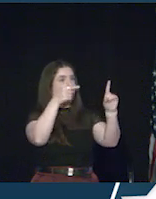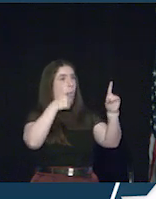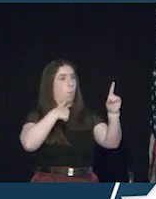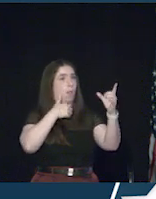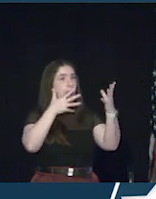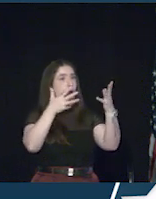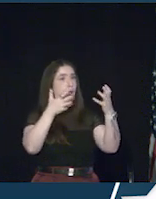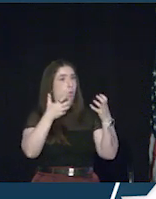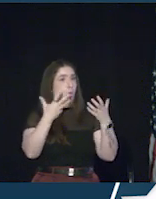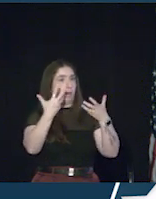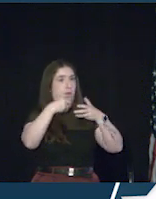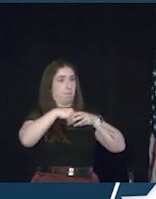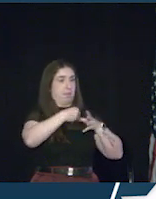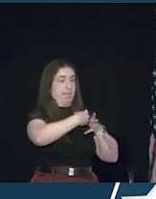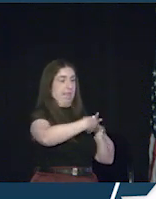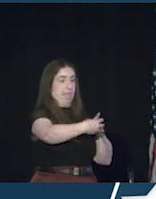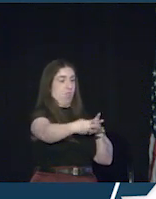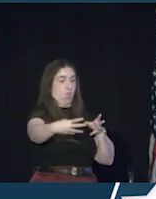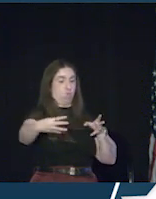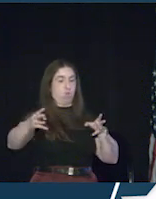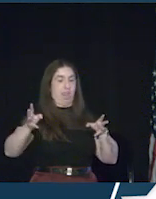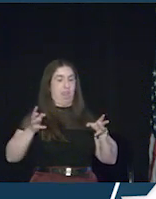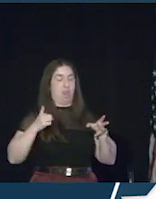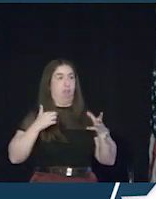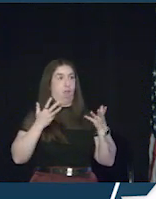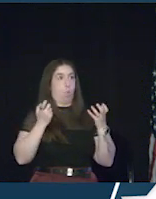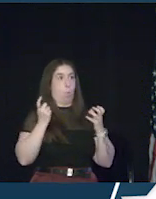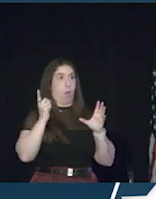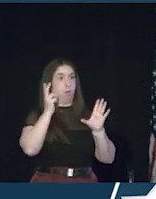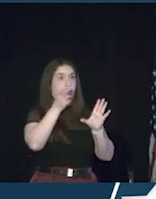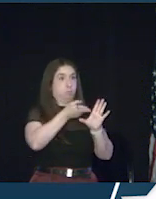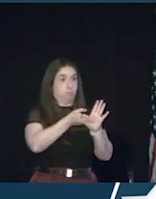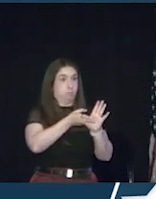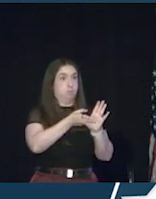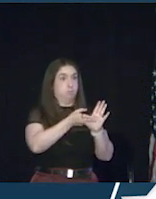I just felt good about it, and